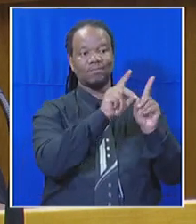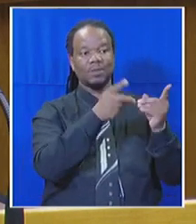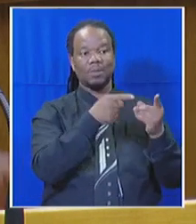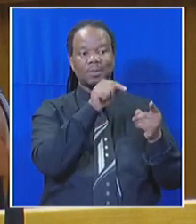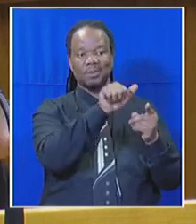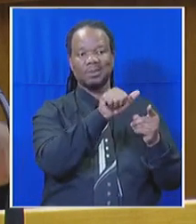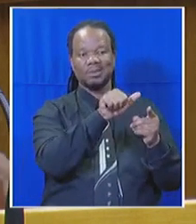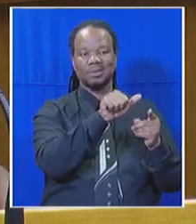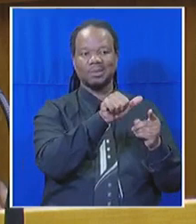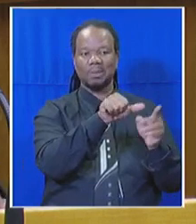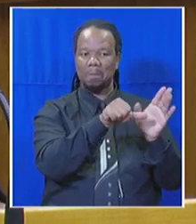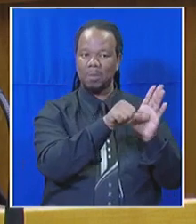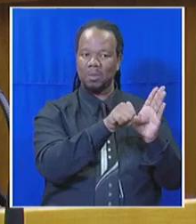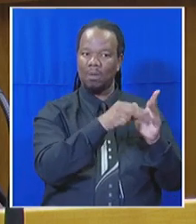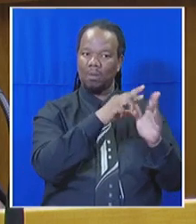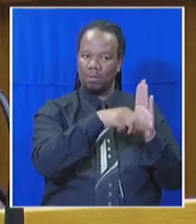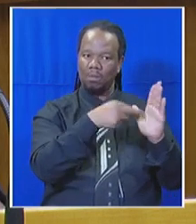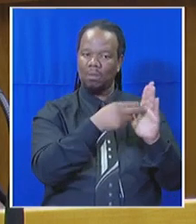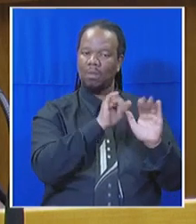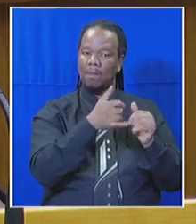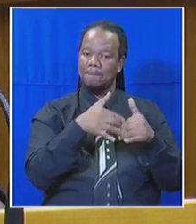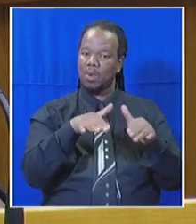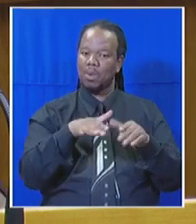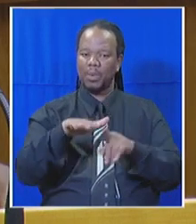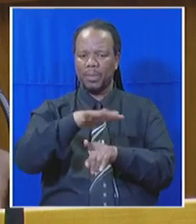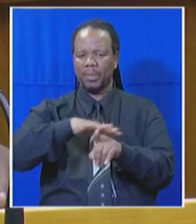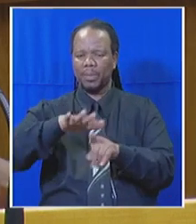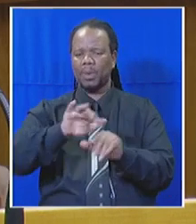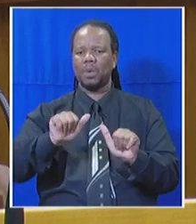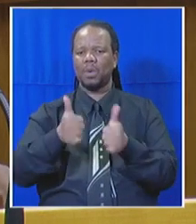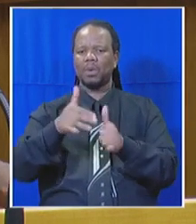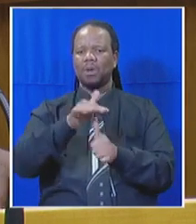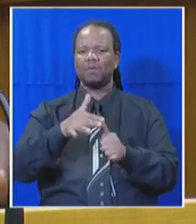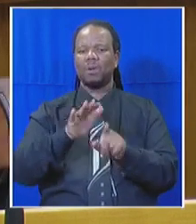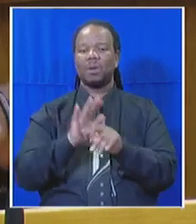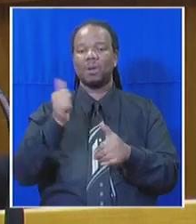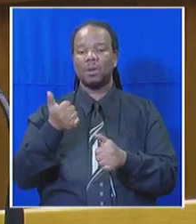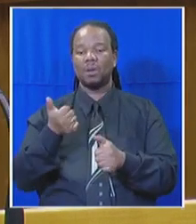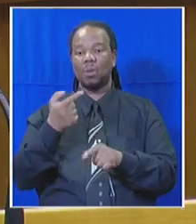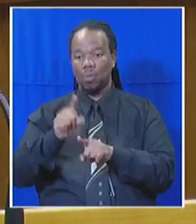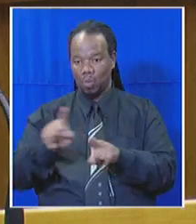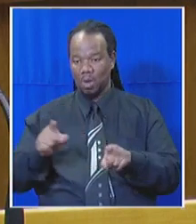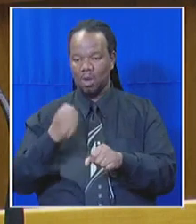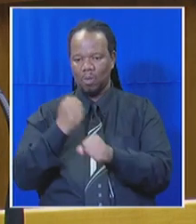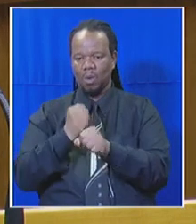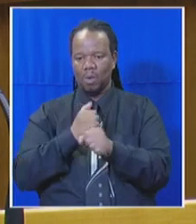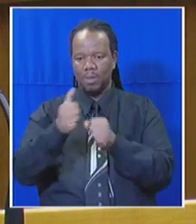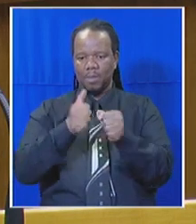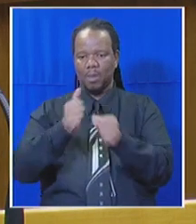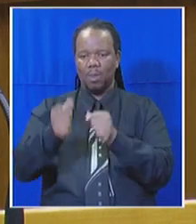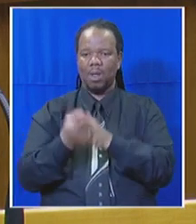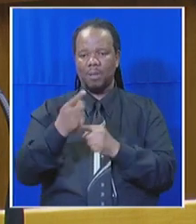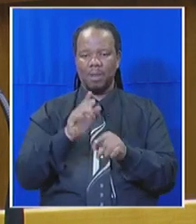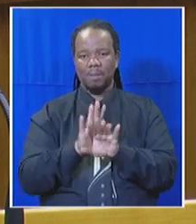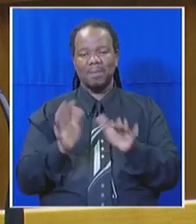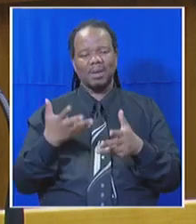ensure that a conducive environment is created in which labor relations in South Africa can flourish. Unfortunately, the high level of labor